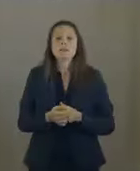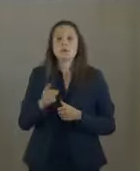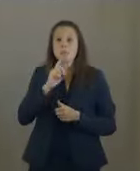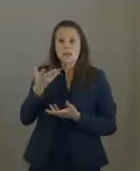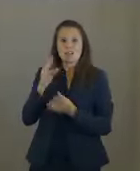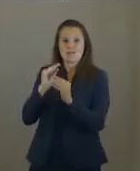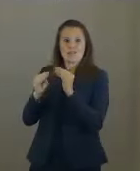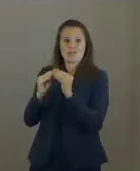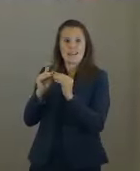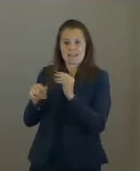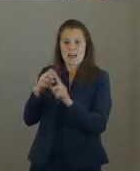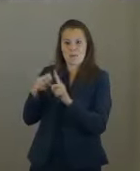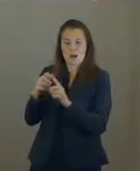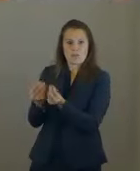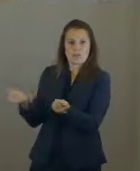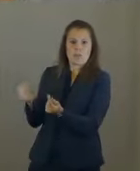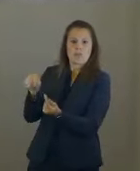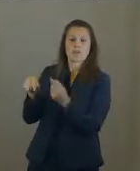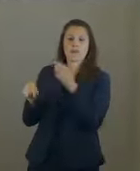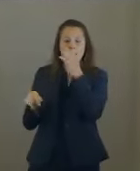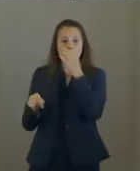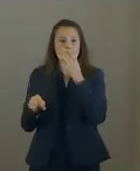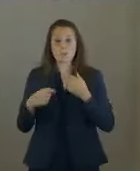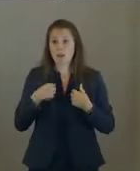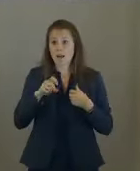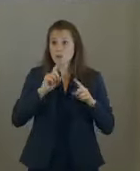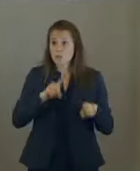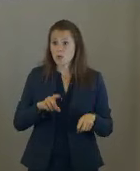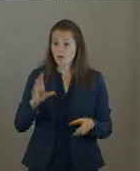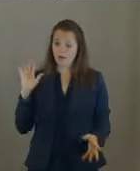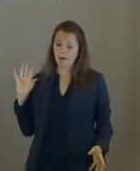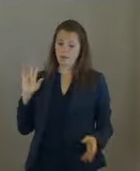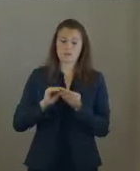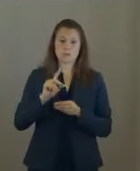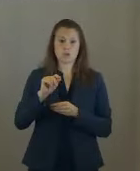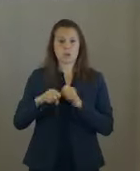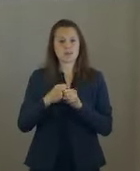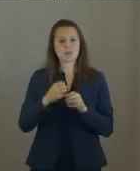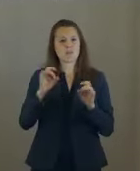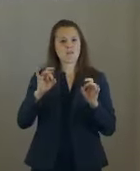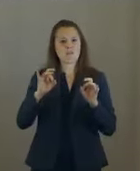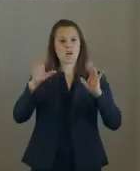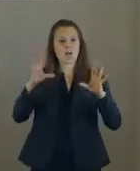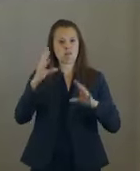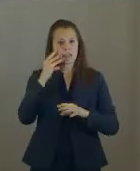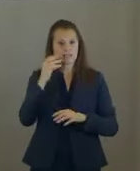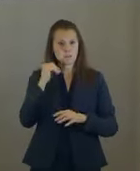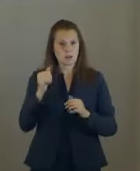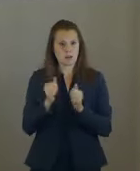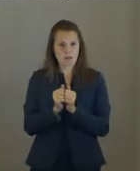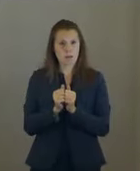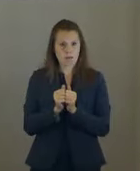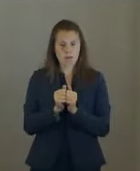misconduct. And so they come here. I have to report 20 years of extraordinarily bad experience with